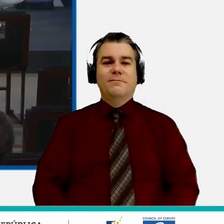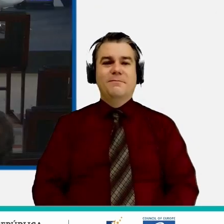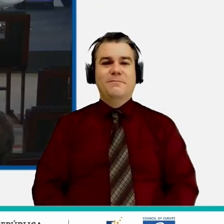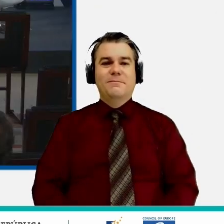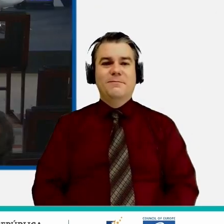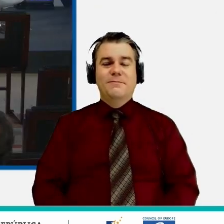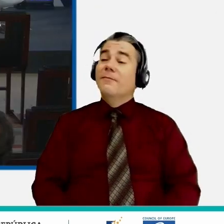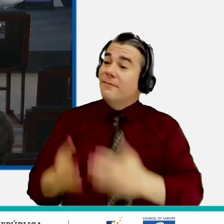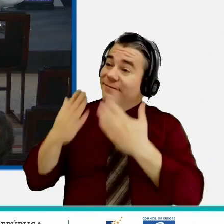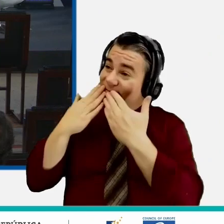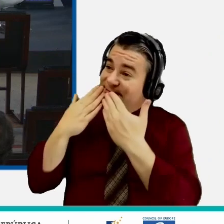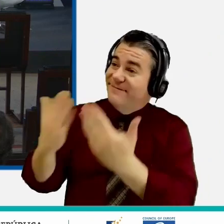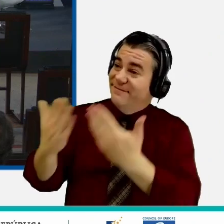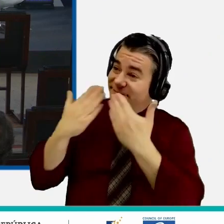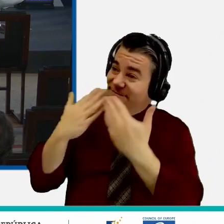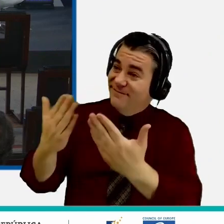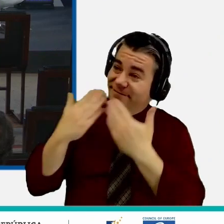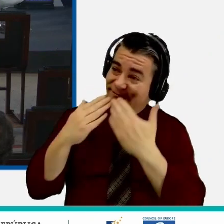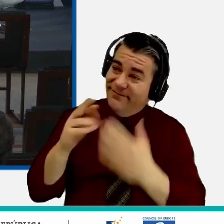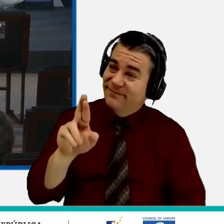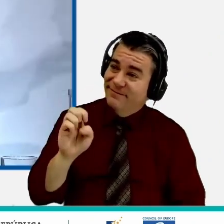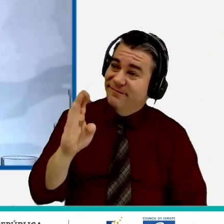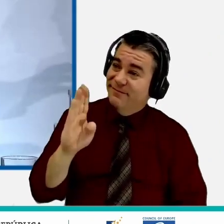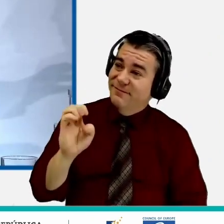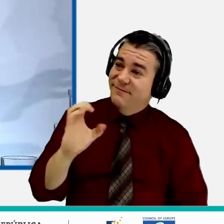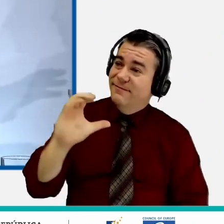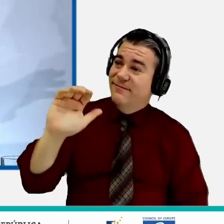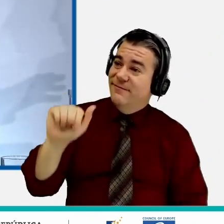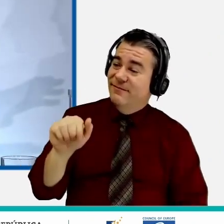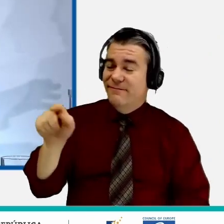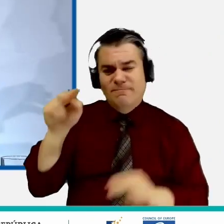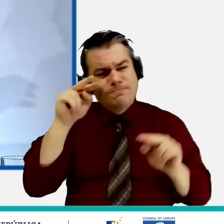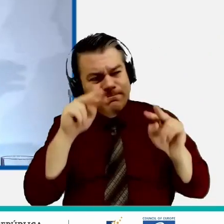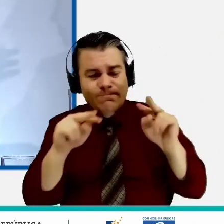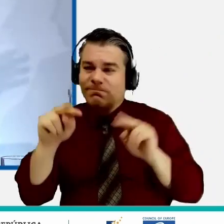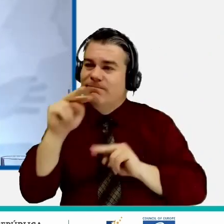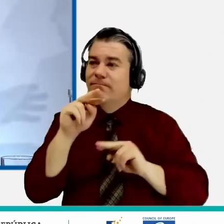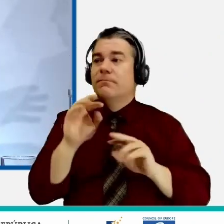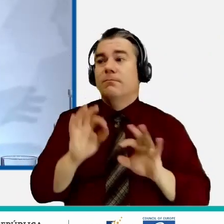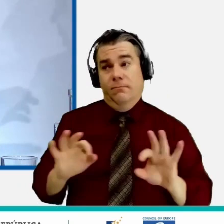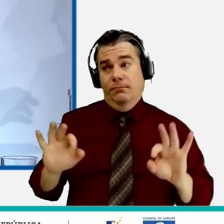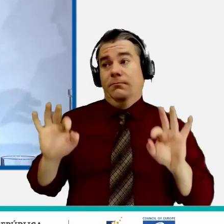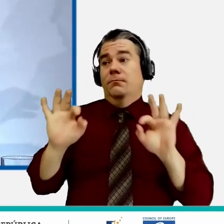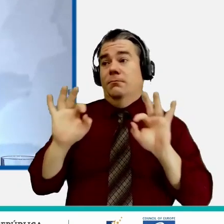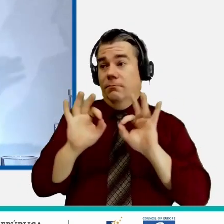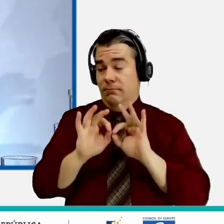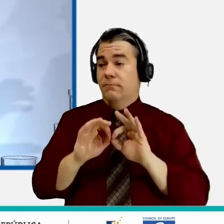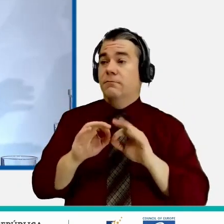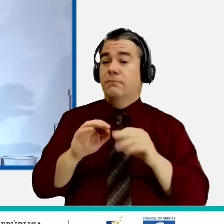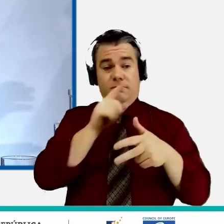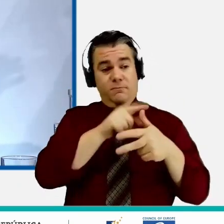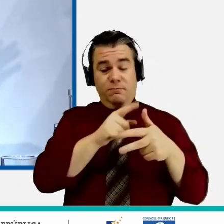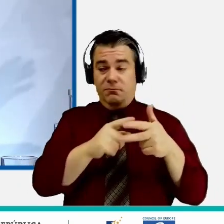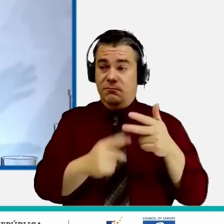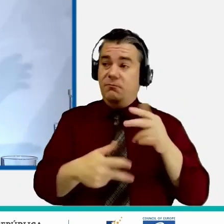Thank you so much, Rebecca, for your views. Very important points. And I think if I